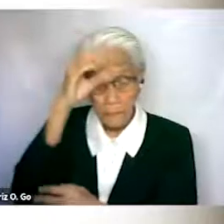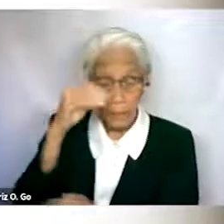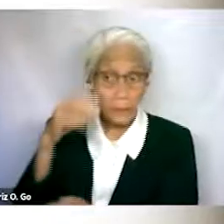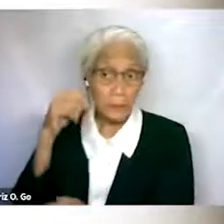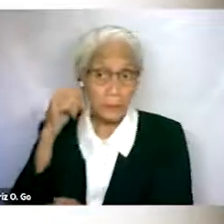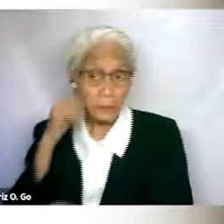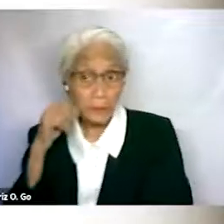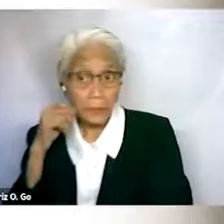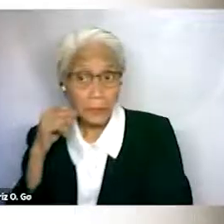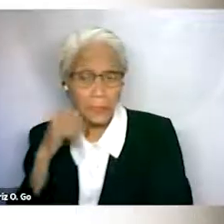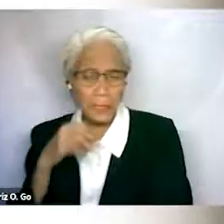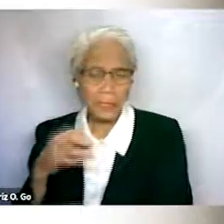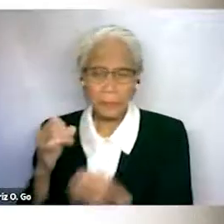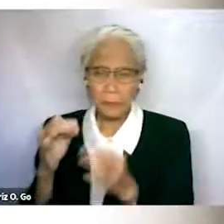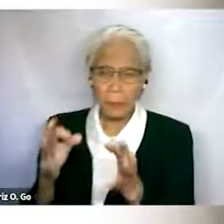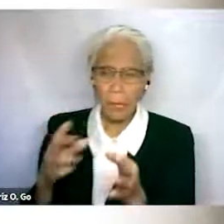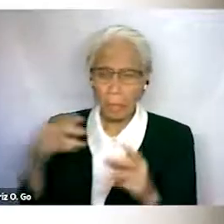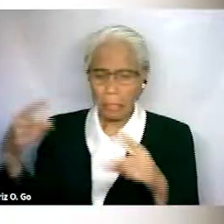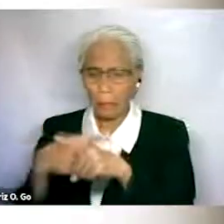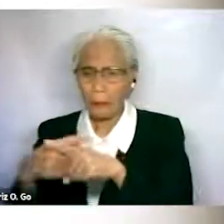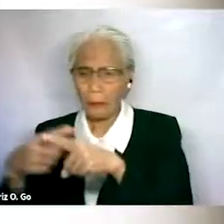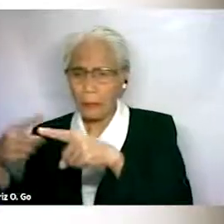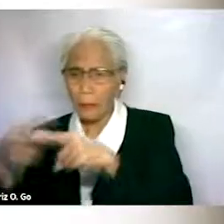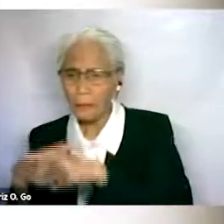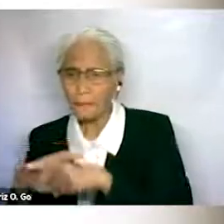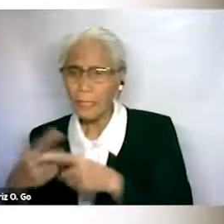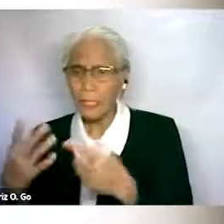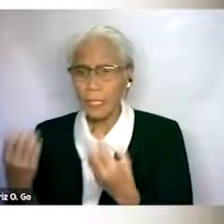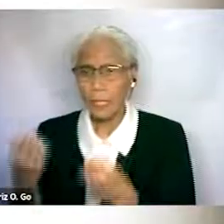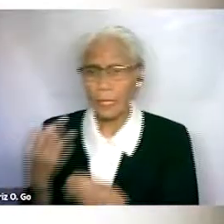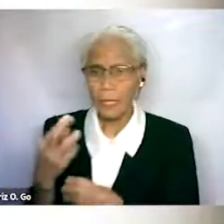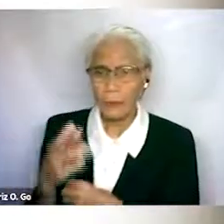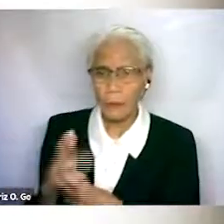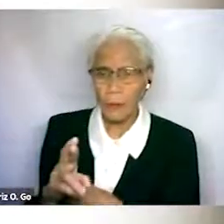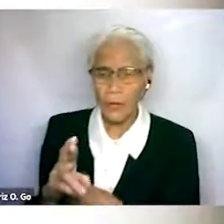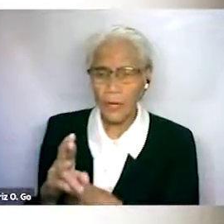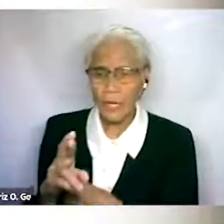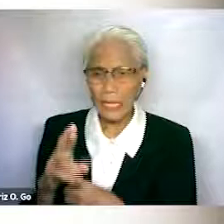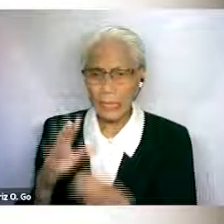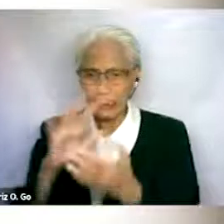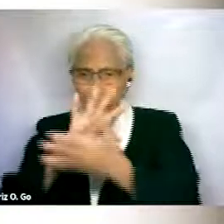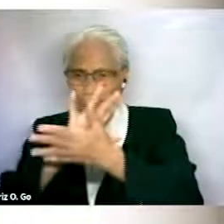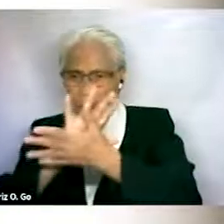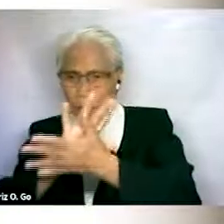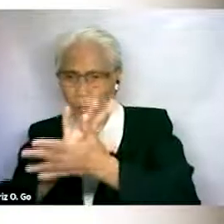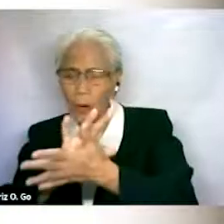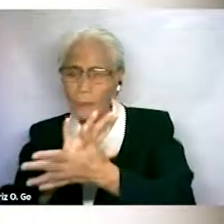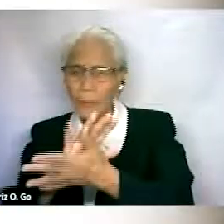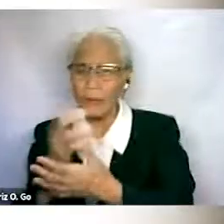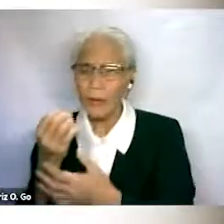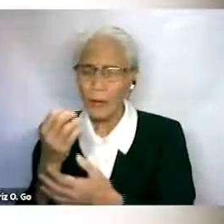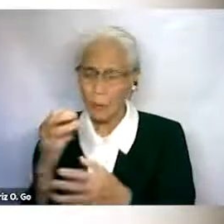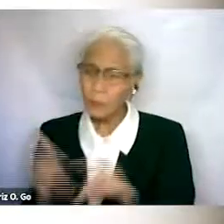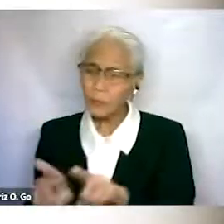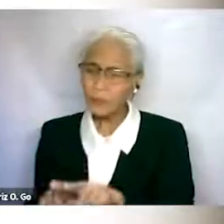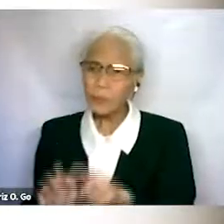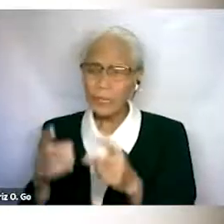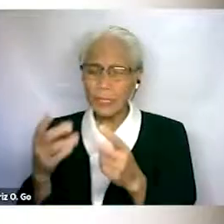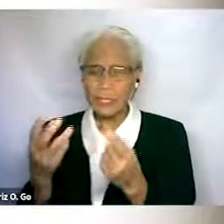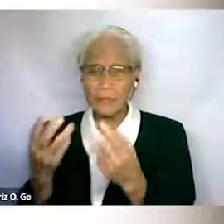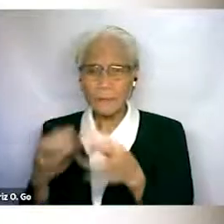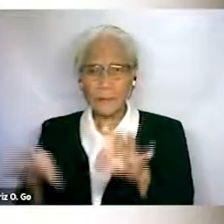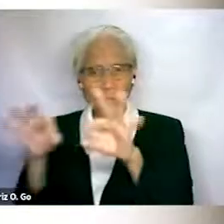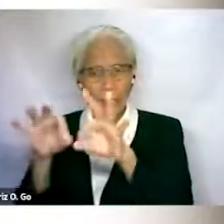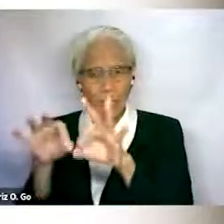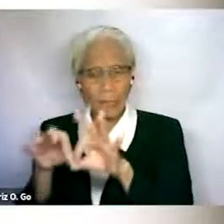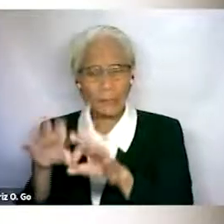there's intersectionality. Gender or sex is just one of the identities of a person, and it could intersect with other identities